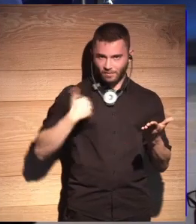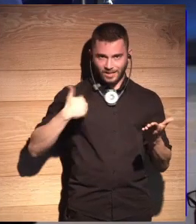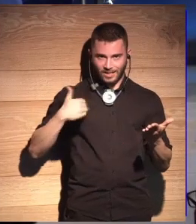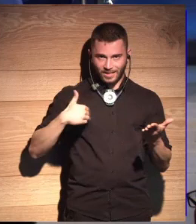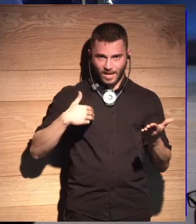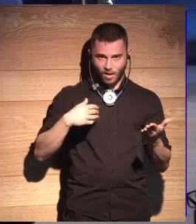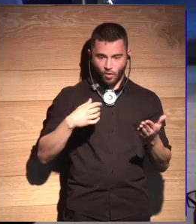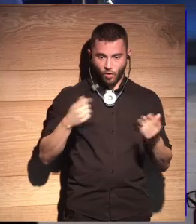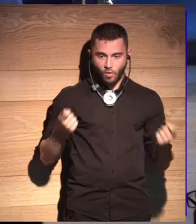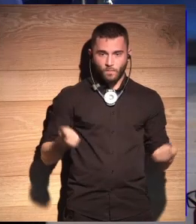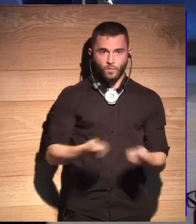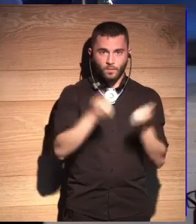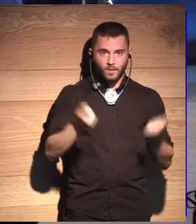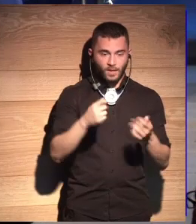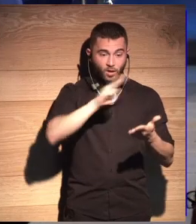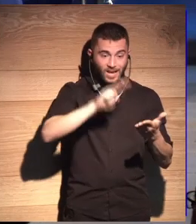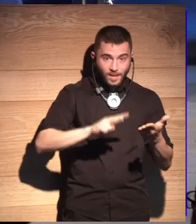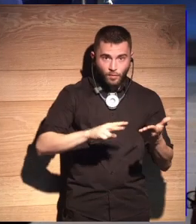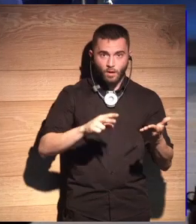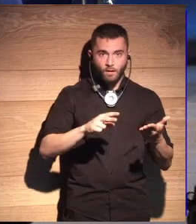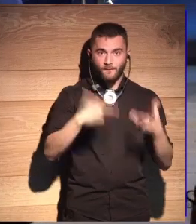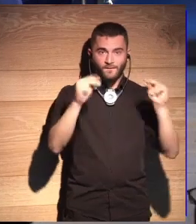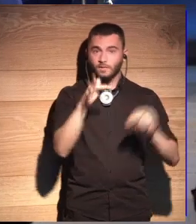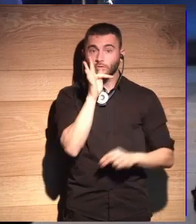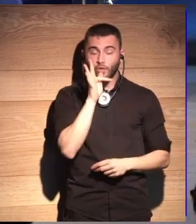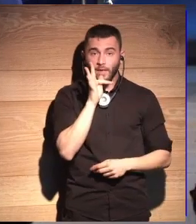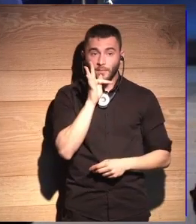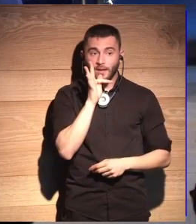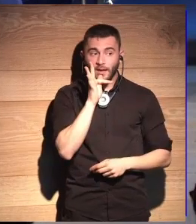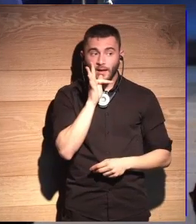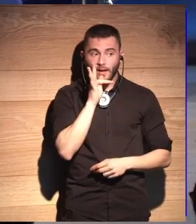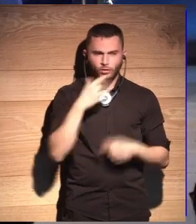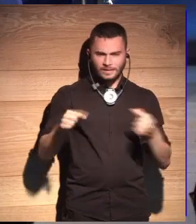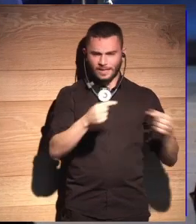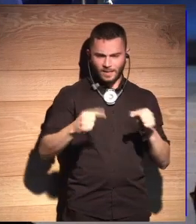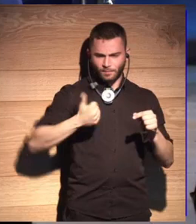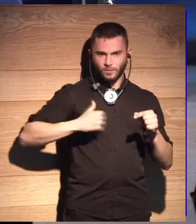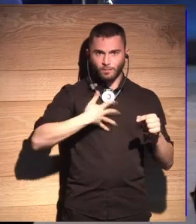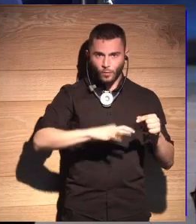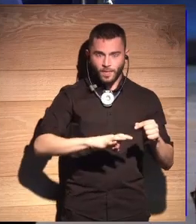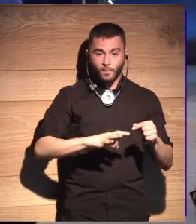organization. For those of you who are just discovering this new book and you haven't read it